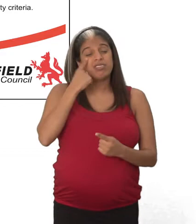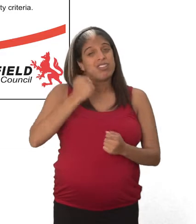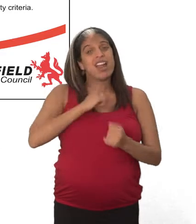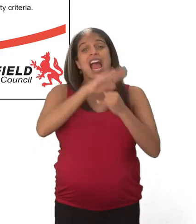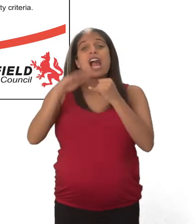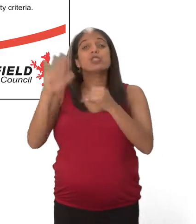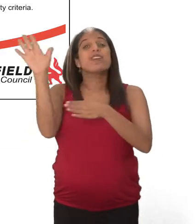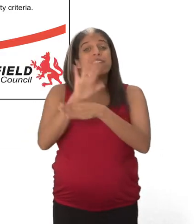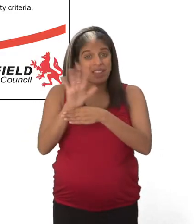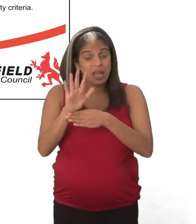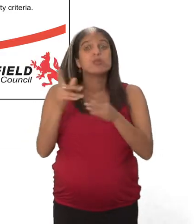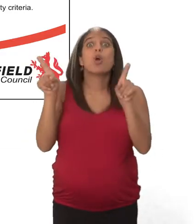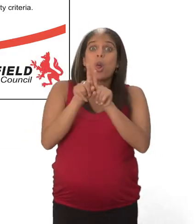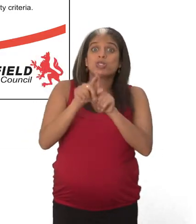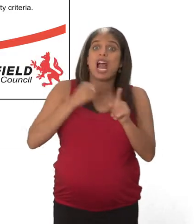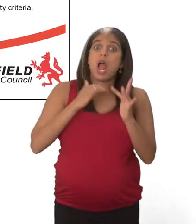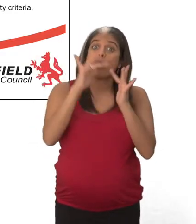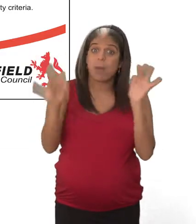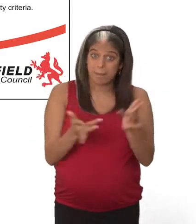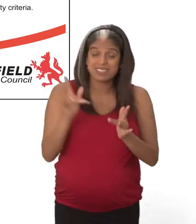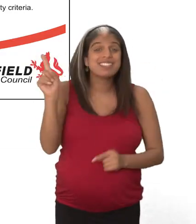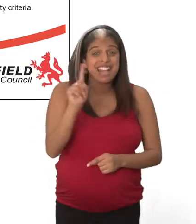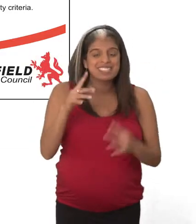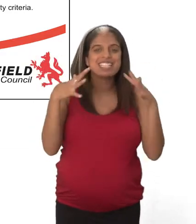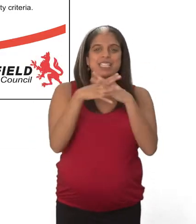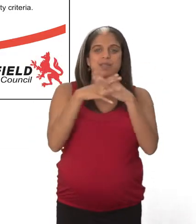found at the end of this film and on our website,